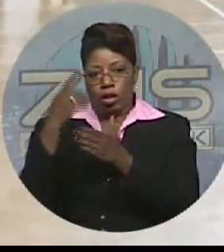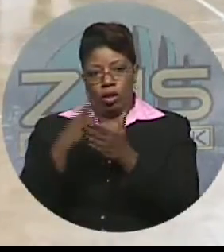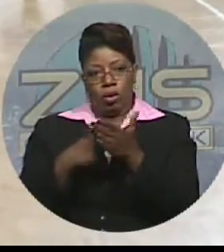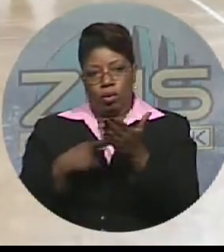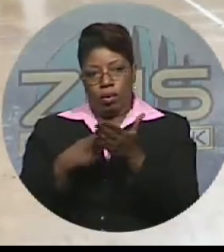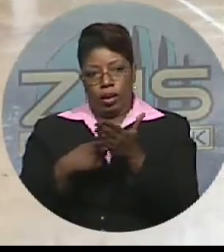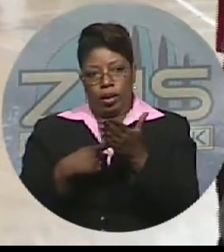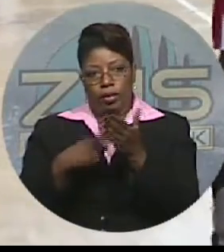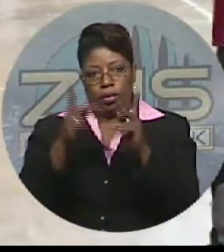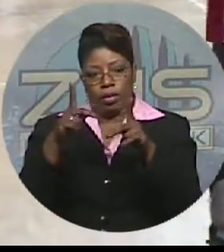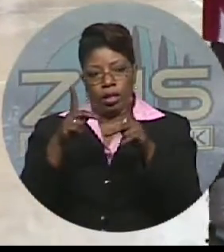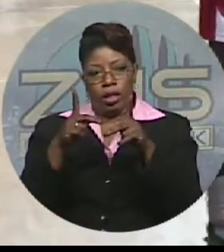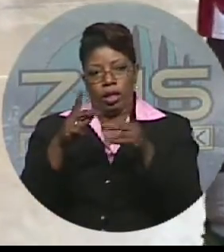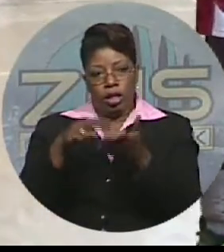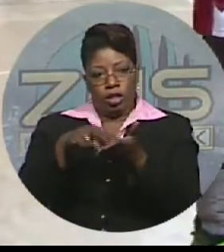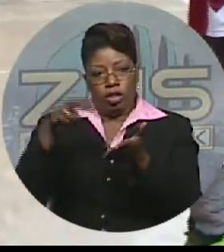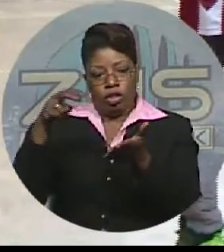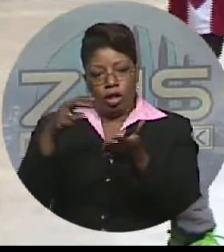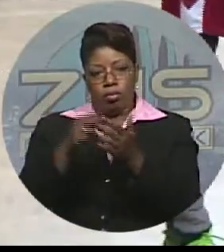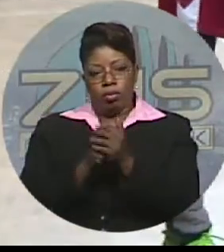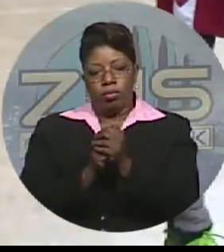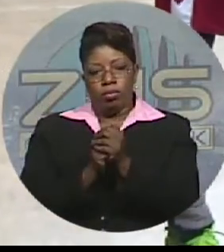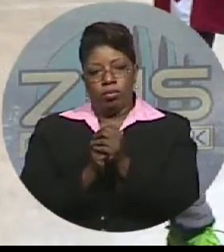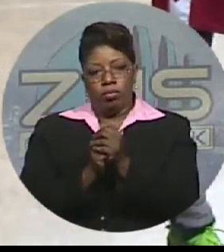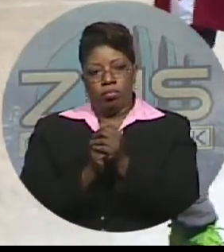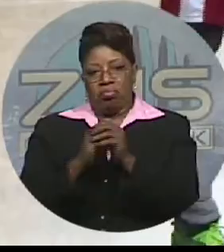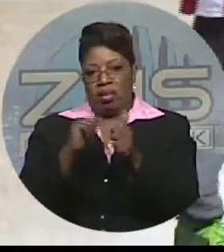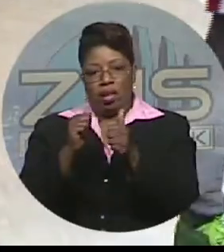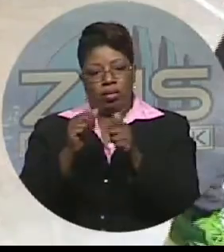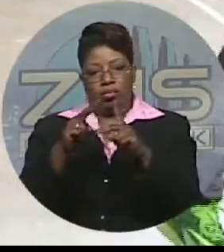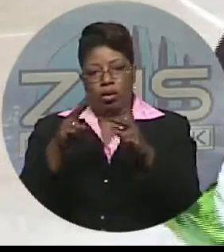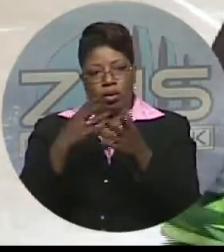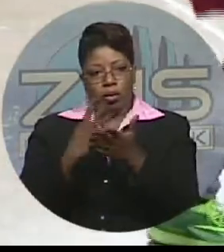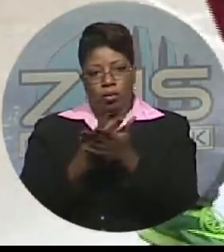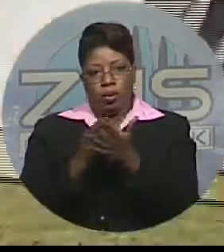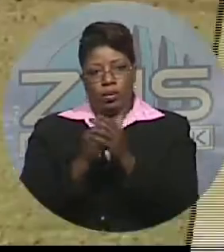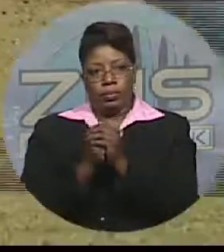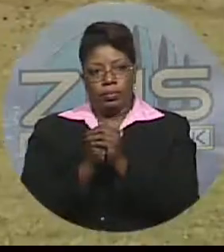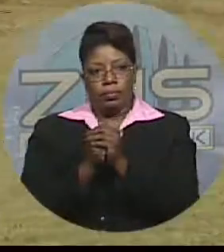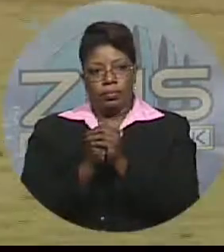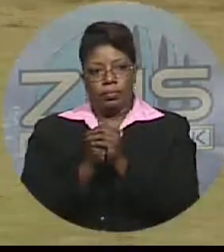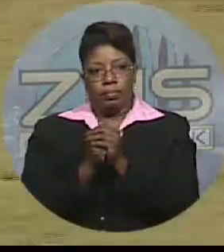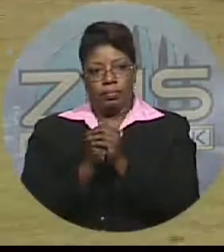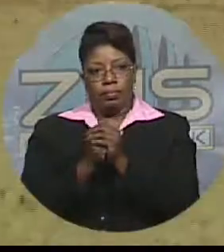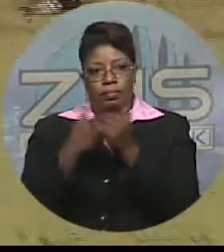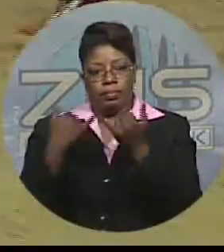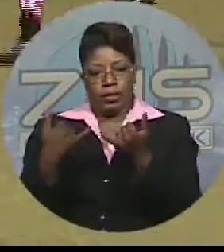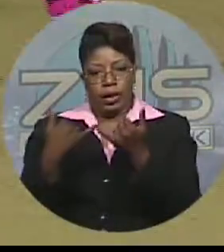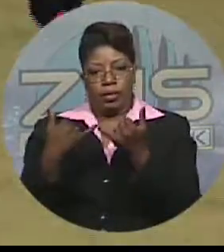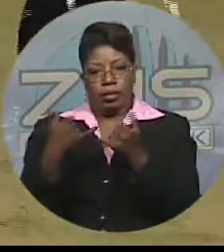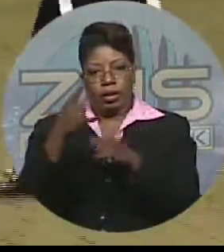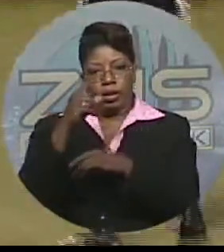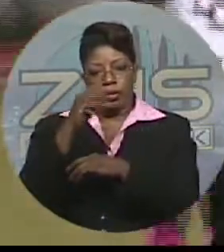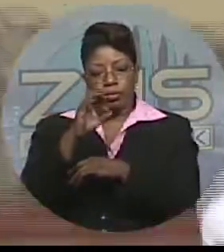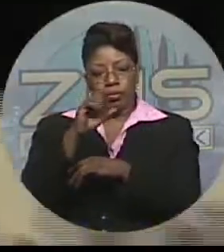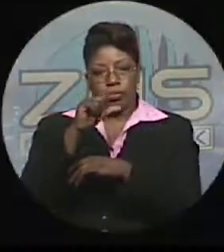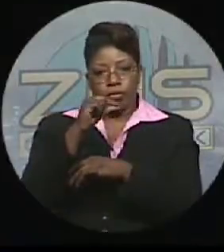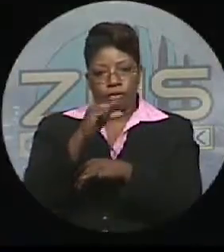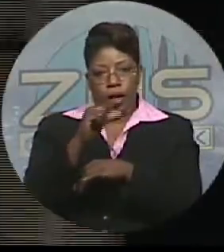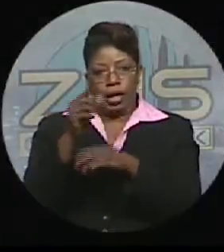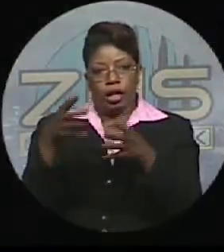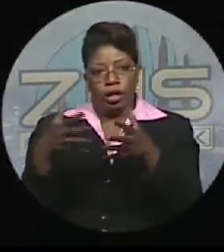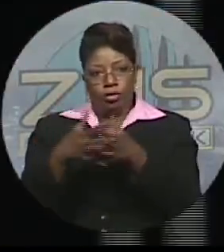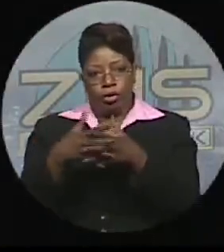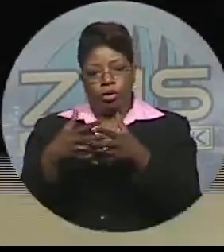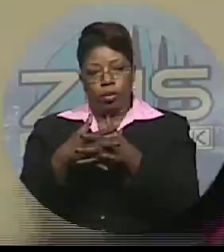can jump out the gym. Very athletic. These guys can really play. The Bahamas Flag Football League was back